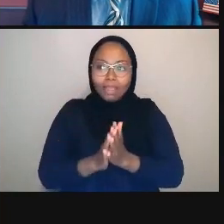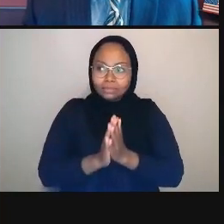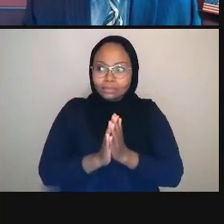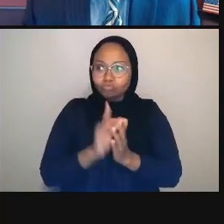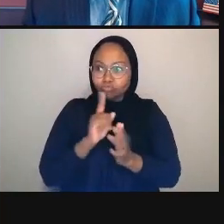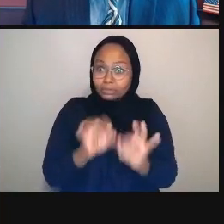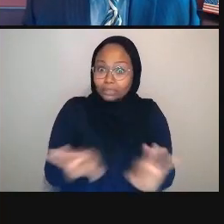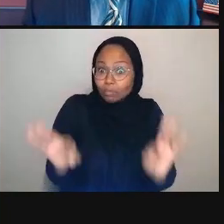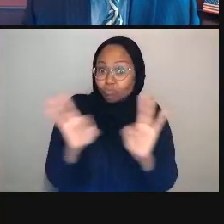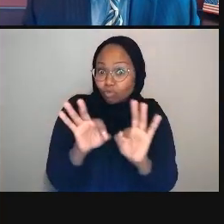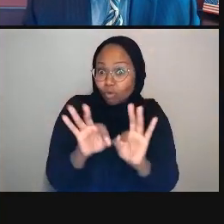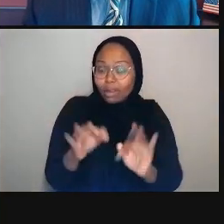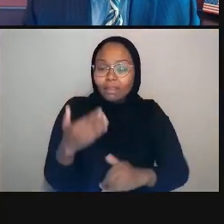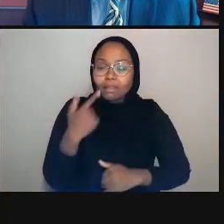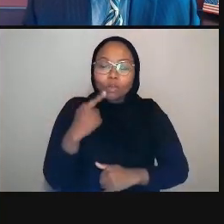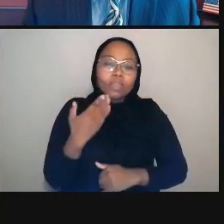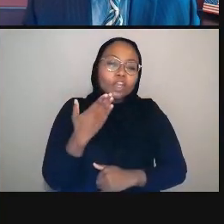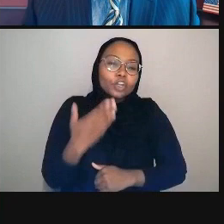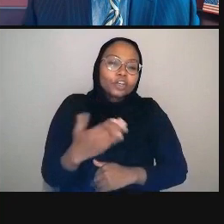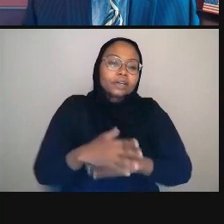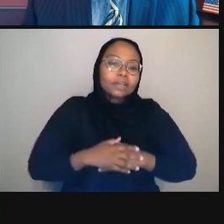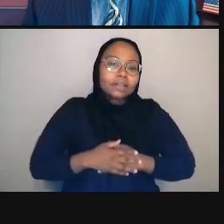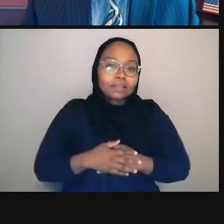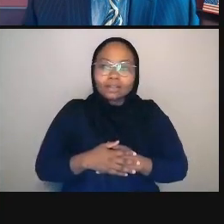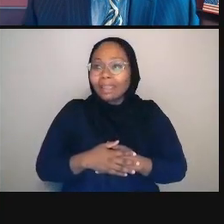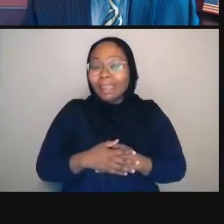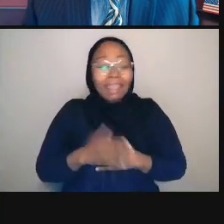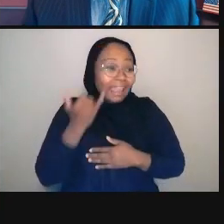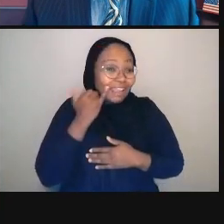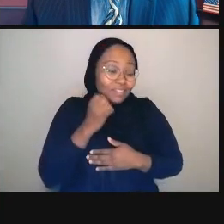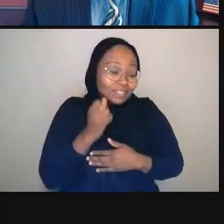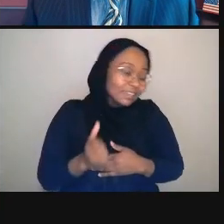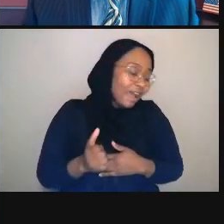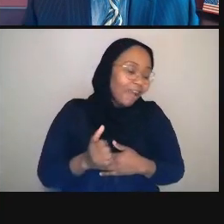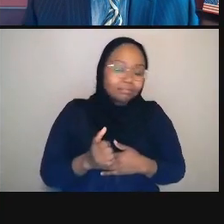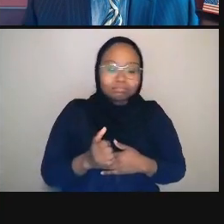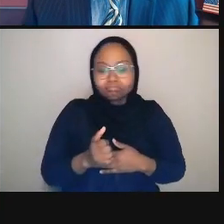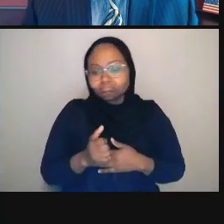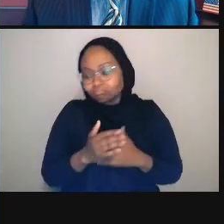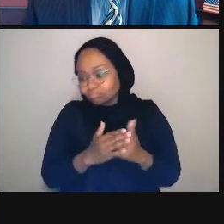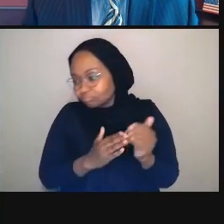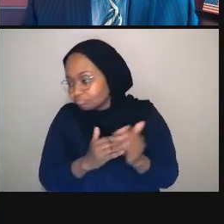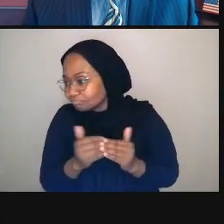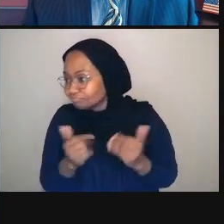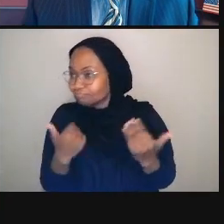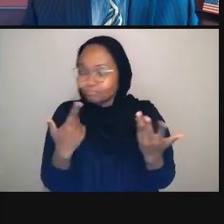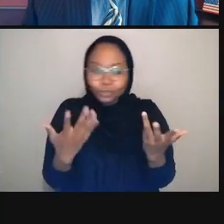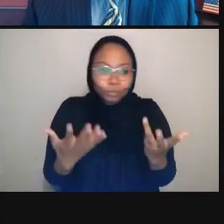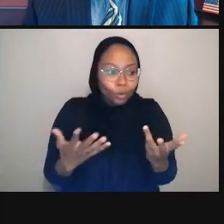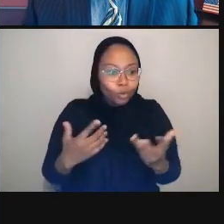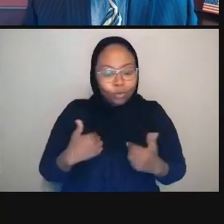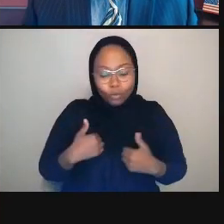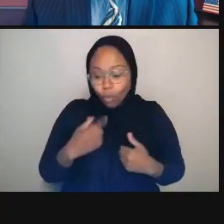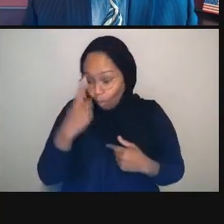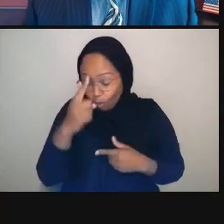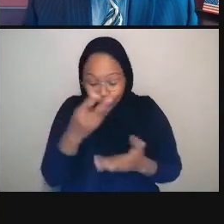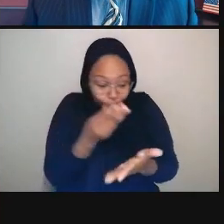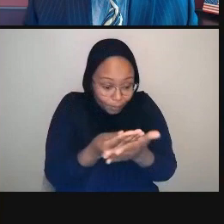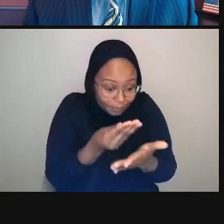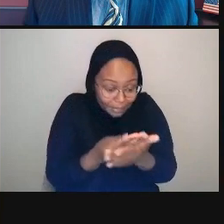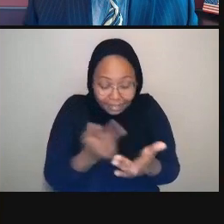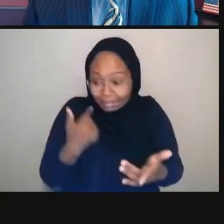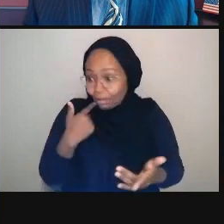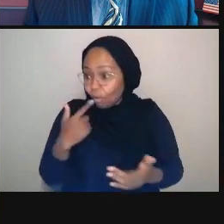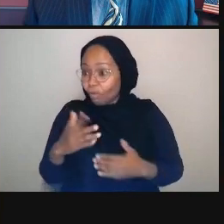really committed to good, a commitment beyond what is convenient, beyond what is monetary, beyond what is, you know, for notoriety or status, when